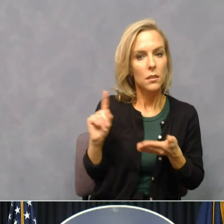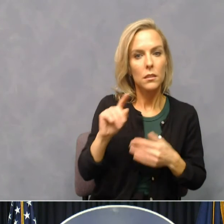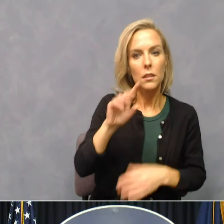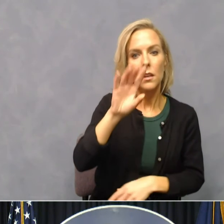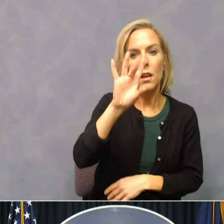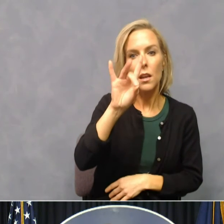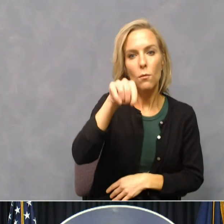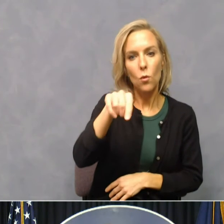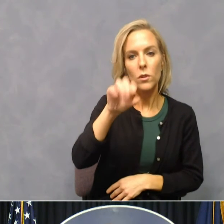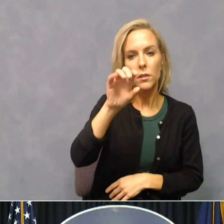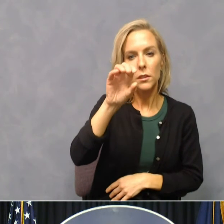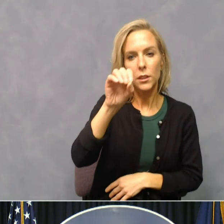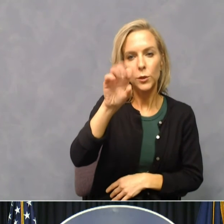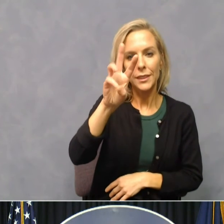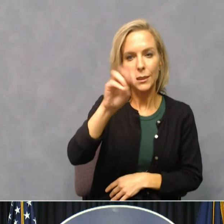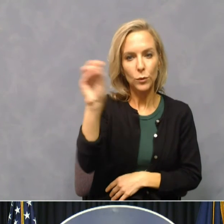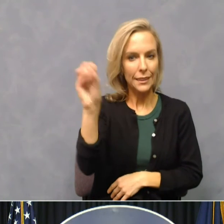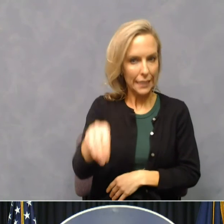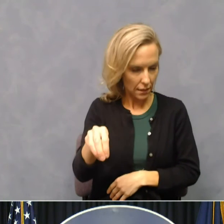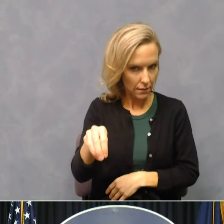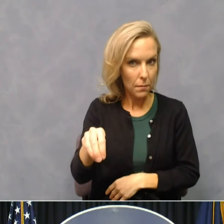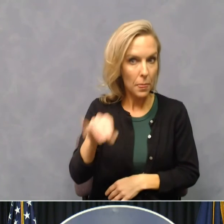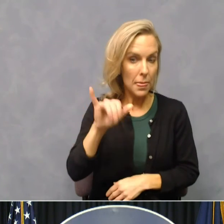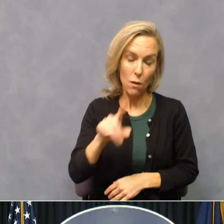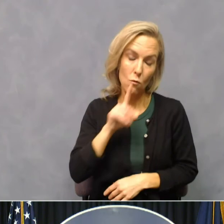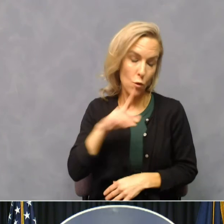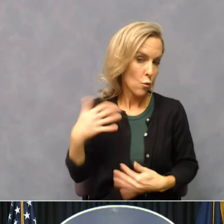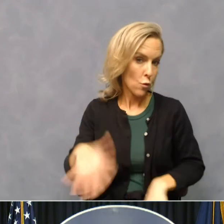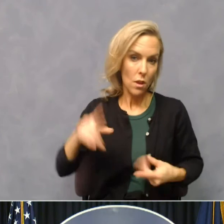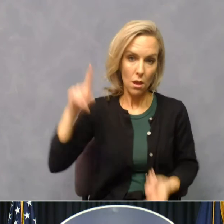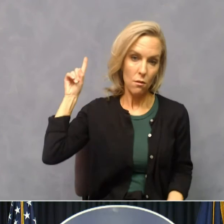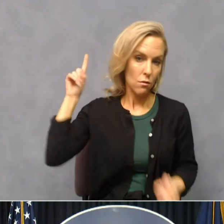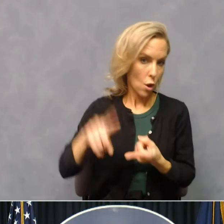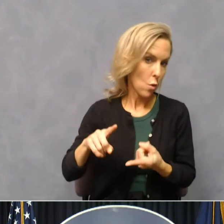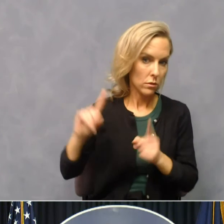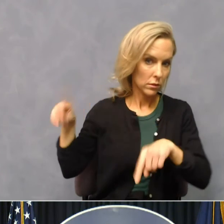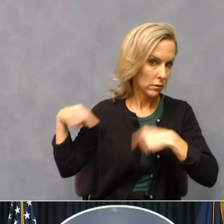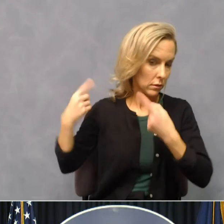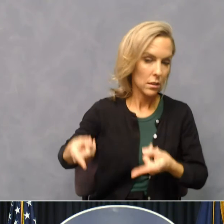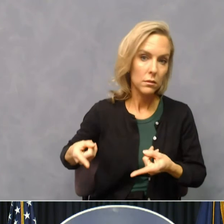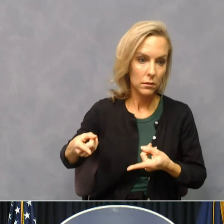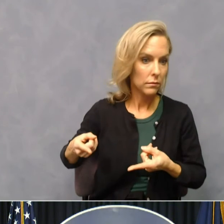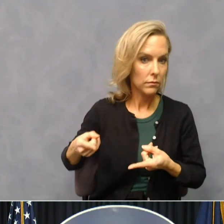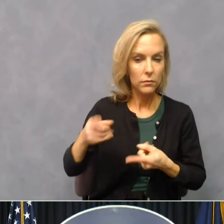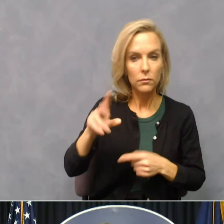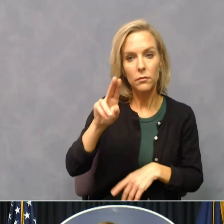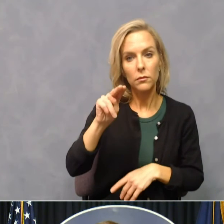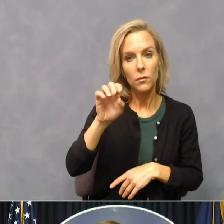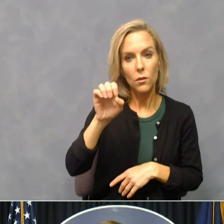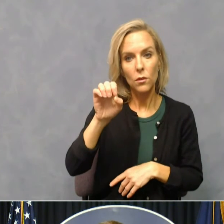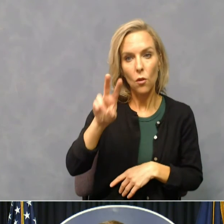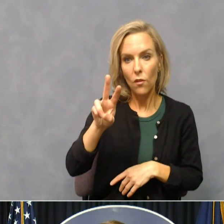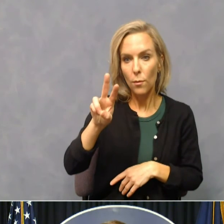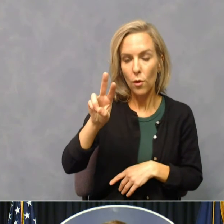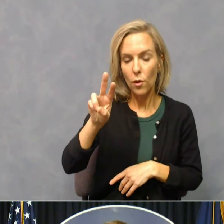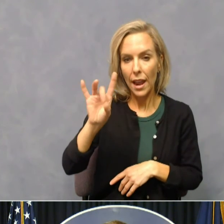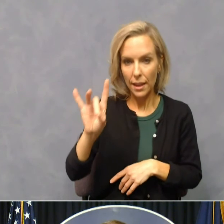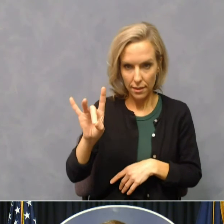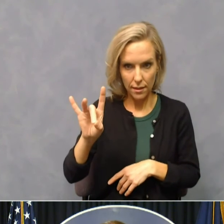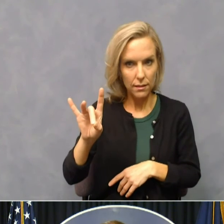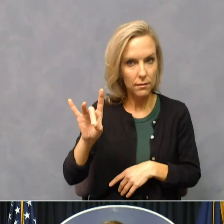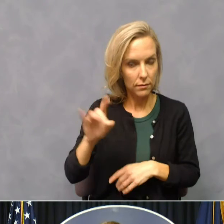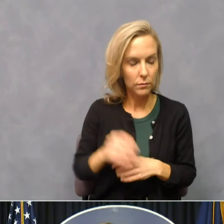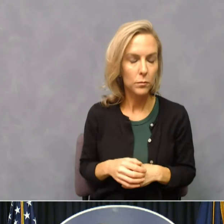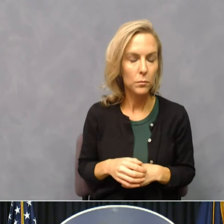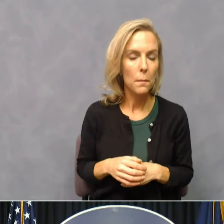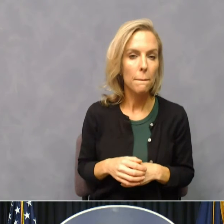8.06%. Again, the lowest since that November 8th date. Now,